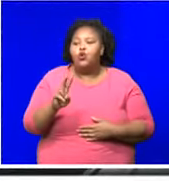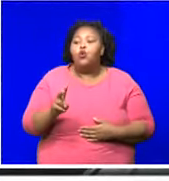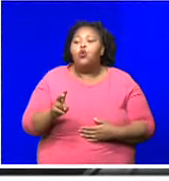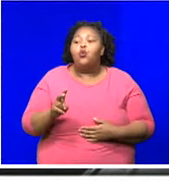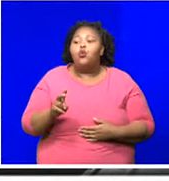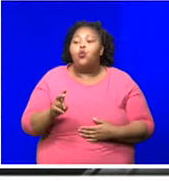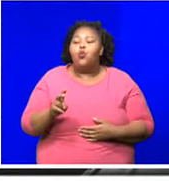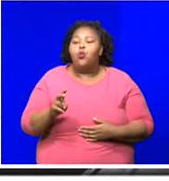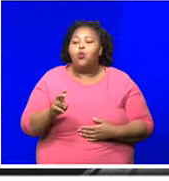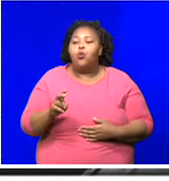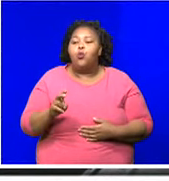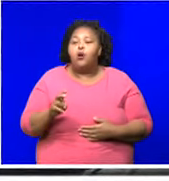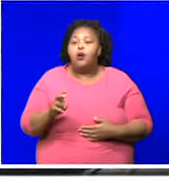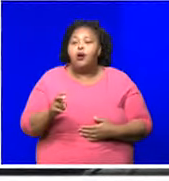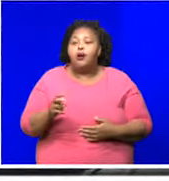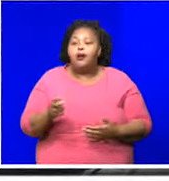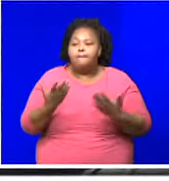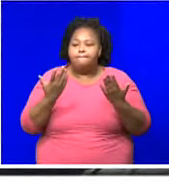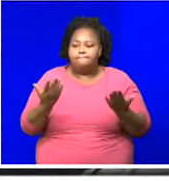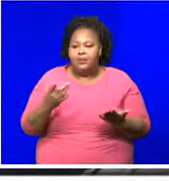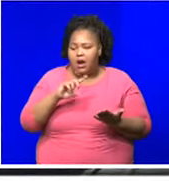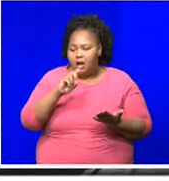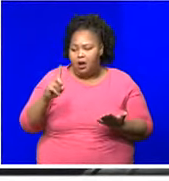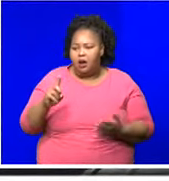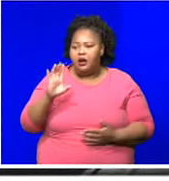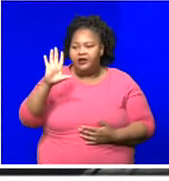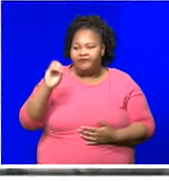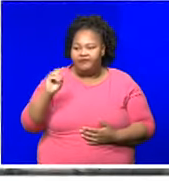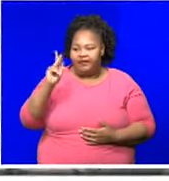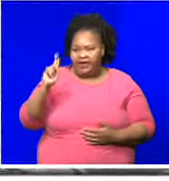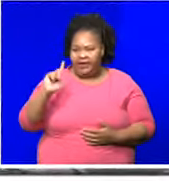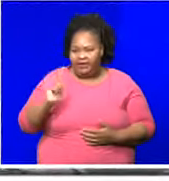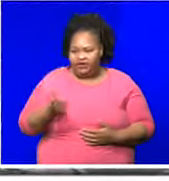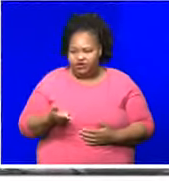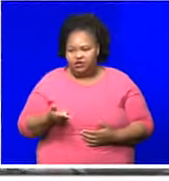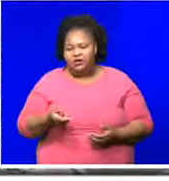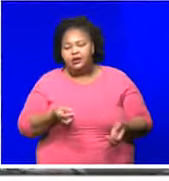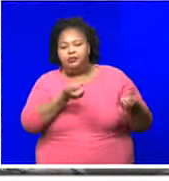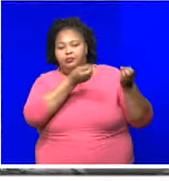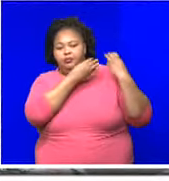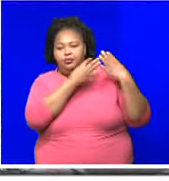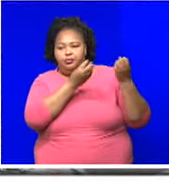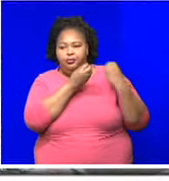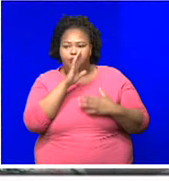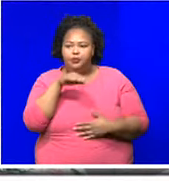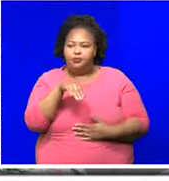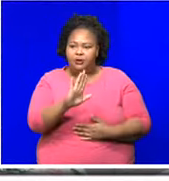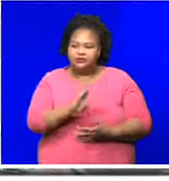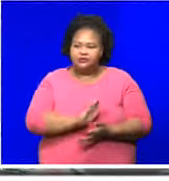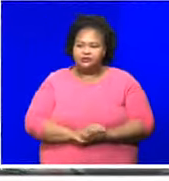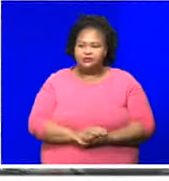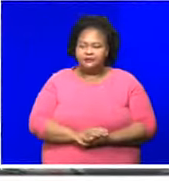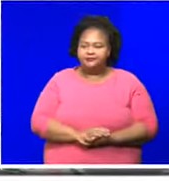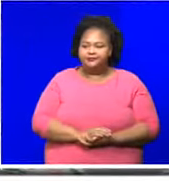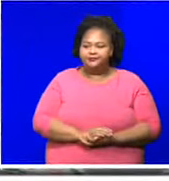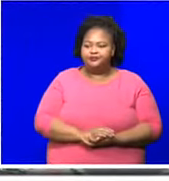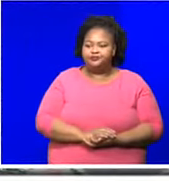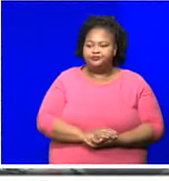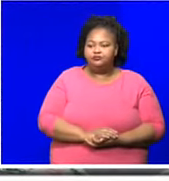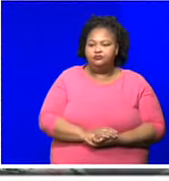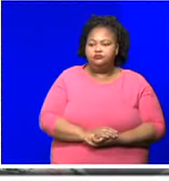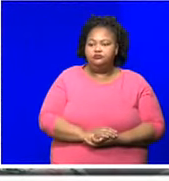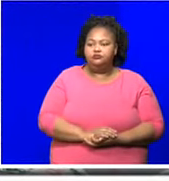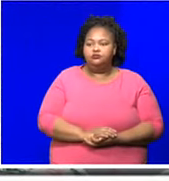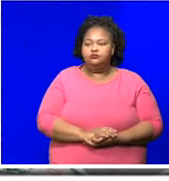And we found NMC relying heavily on 2 suppliers basically in South Africa, and that was not a good space, so